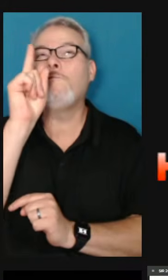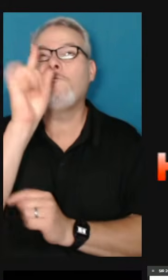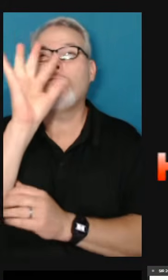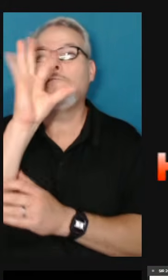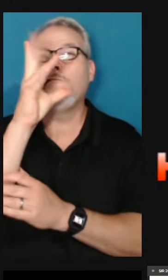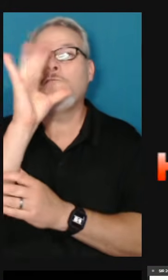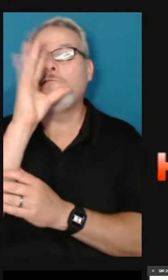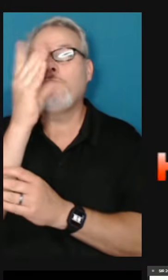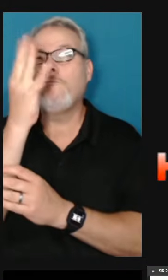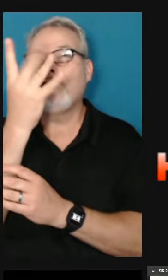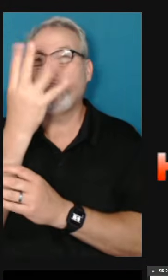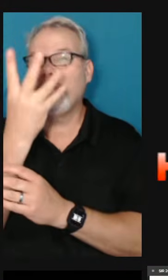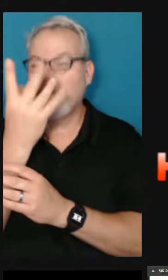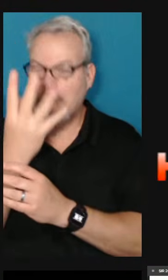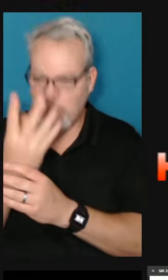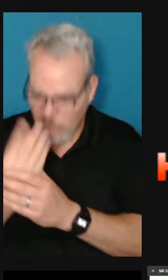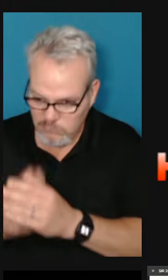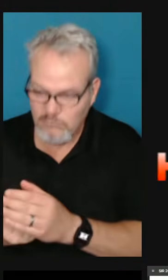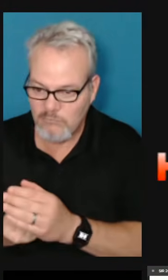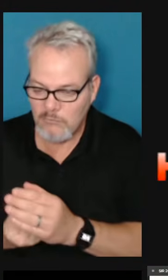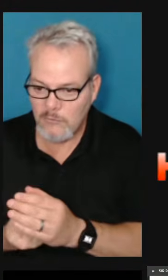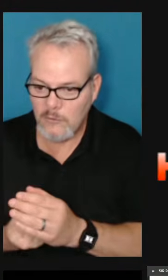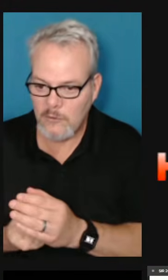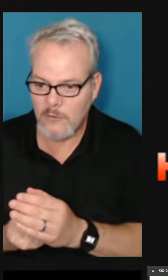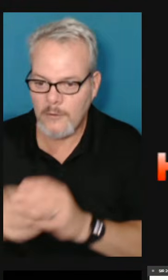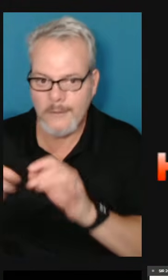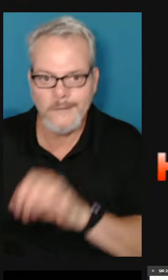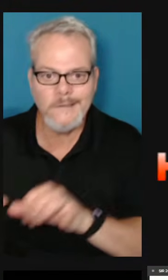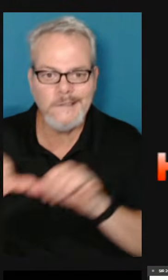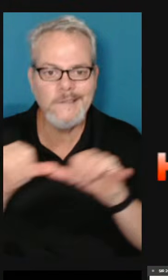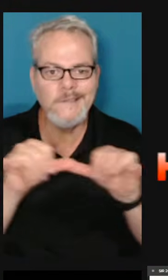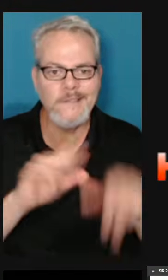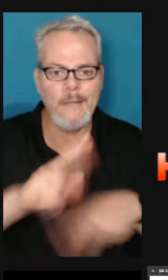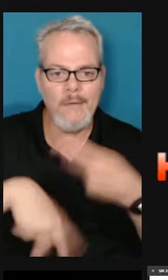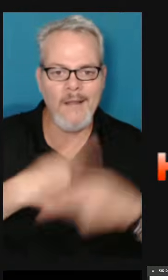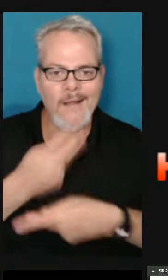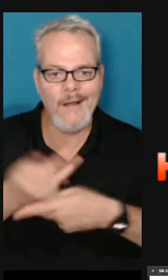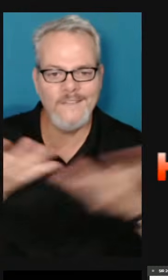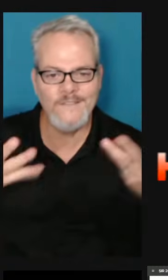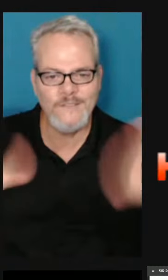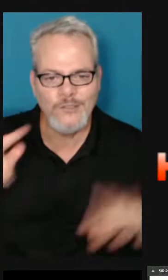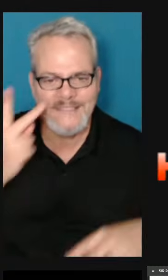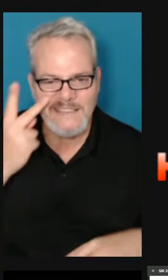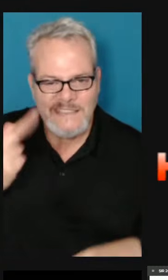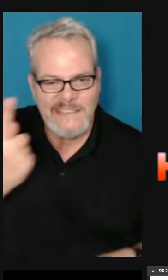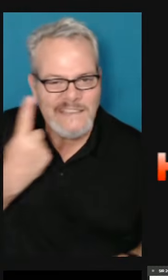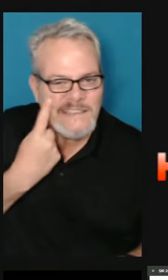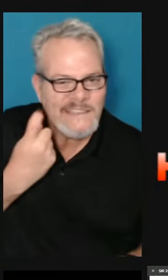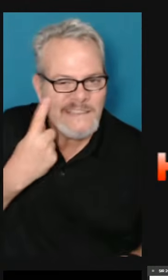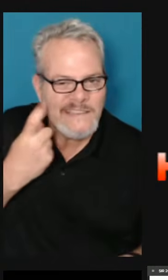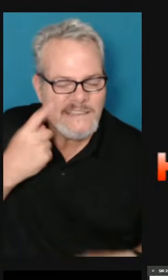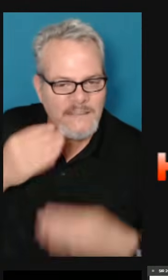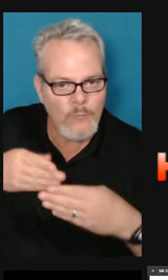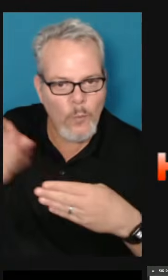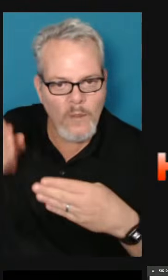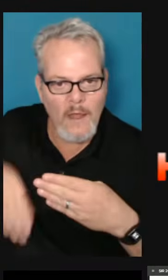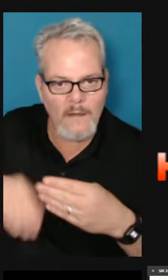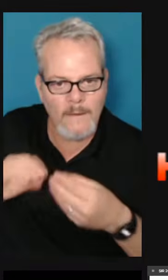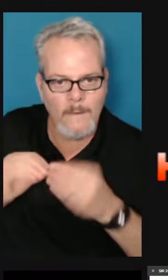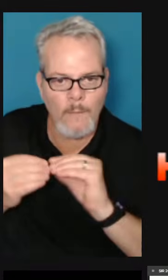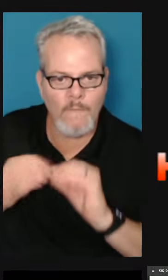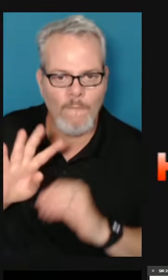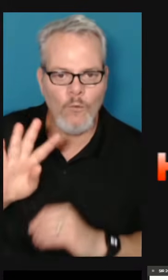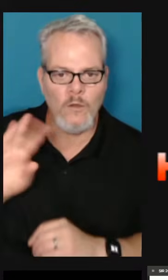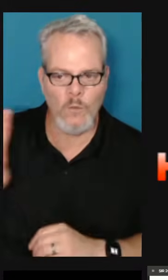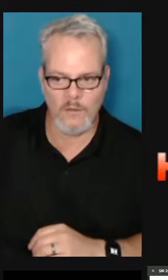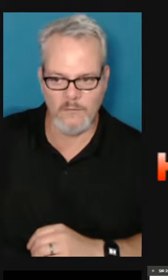afterwards there. And so similar pattern as what we just saw here at the end of episode 41. And we'll have